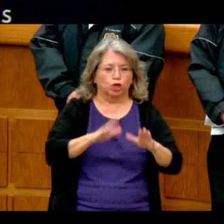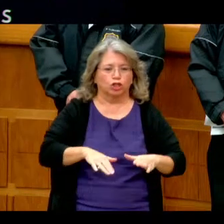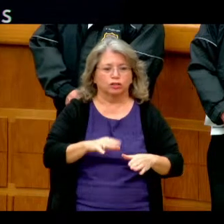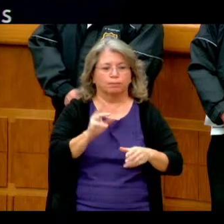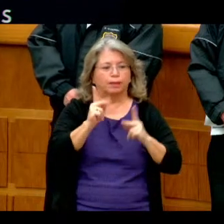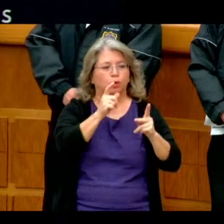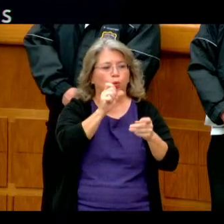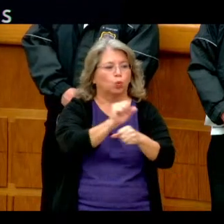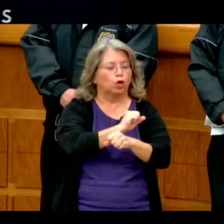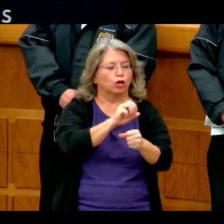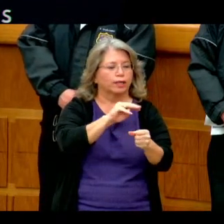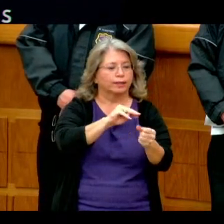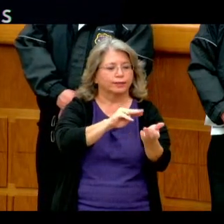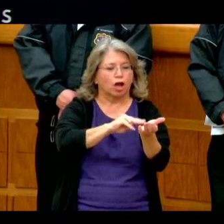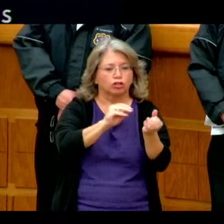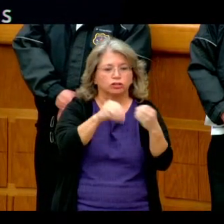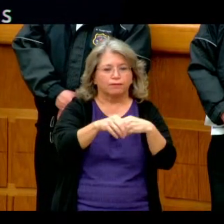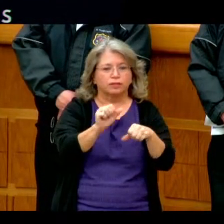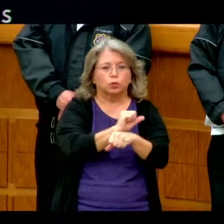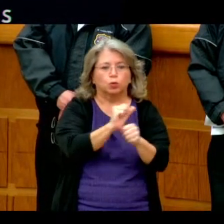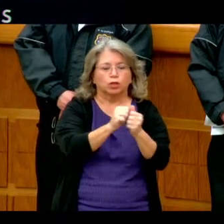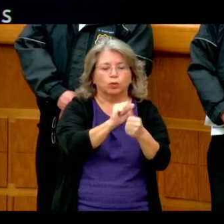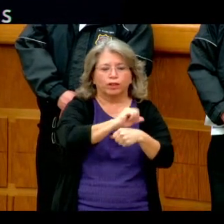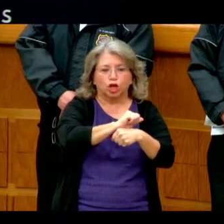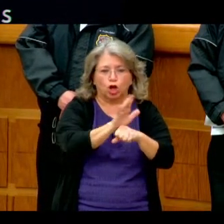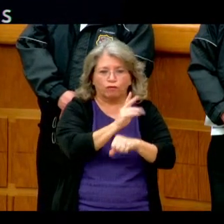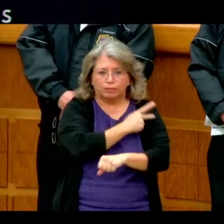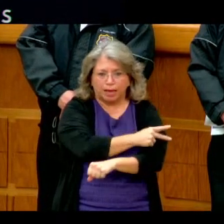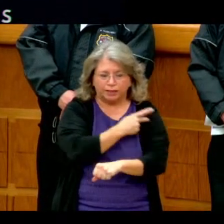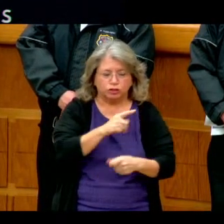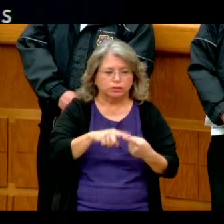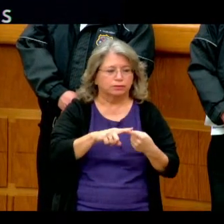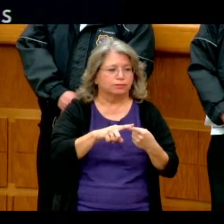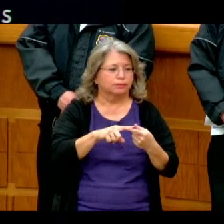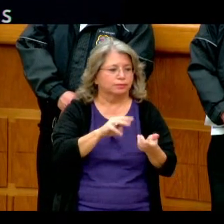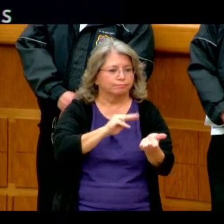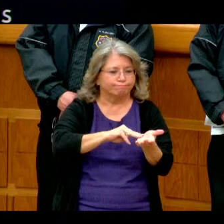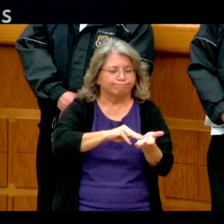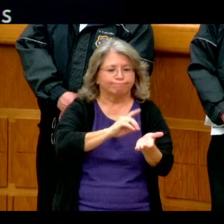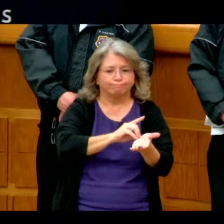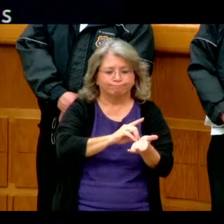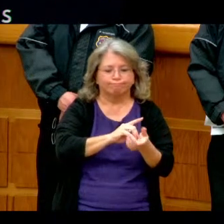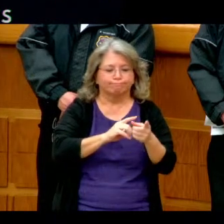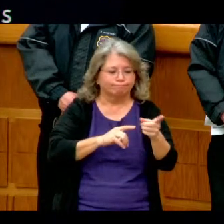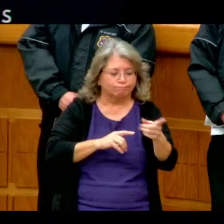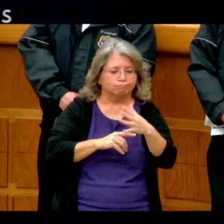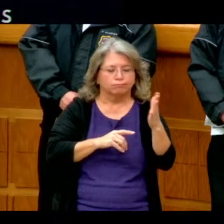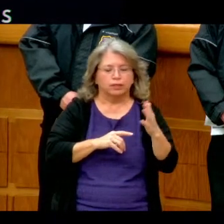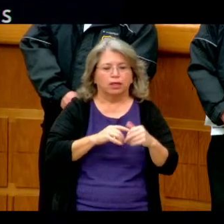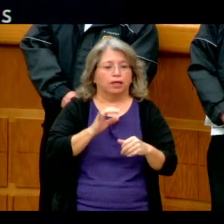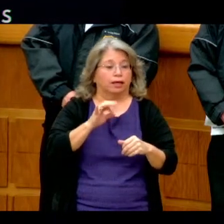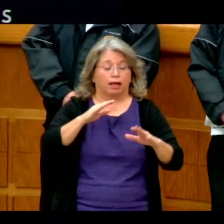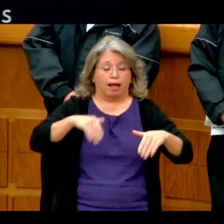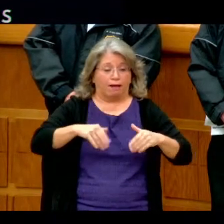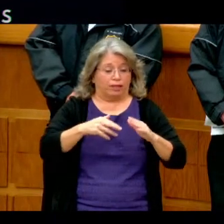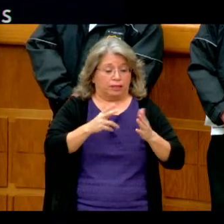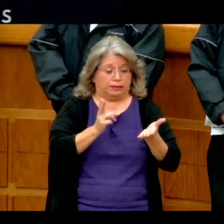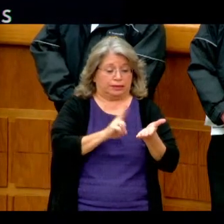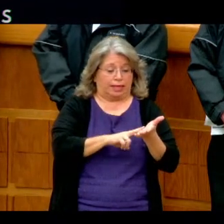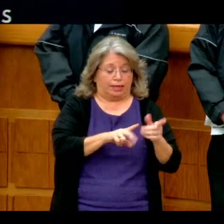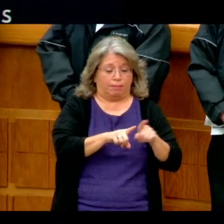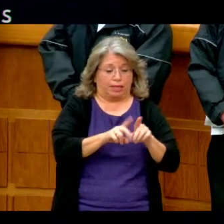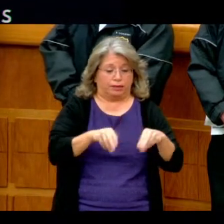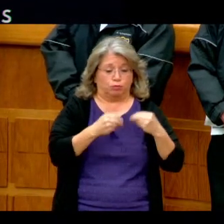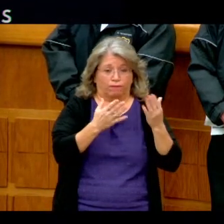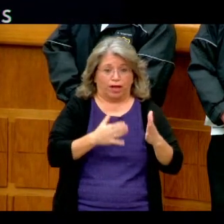doctor's offices with COVID patients. All of these individuals, if they haven't signed up as providers, they can still go through this process